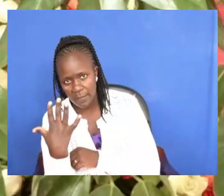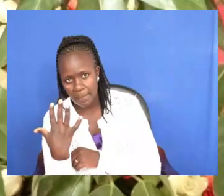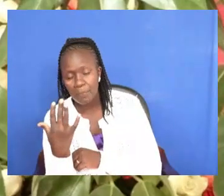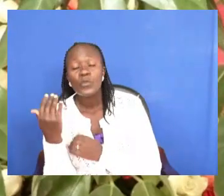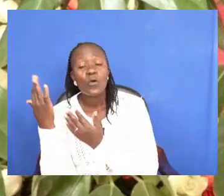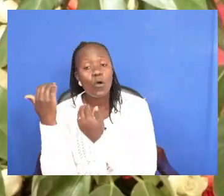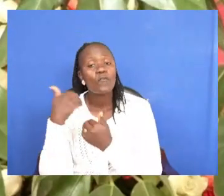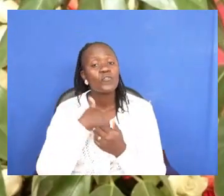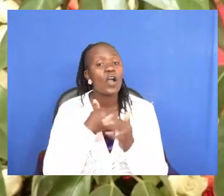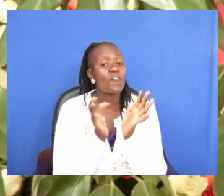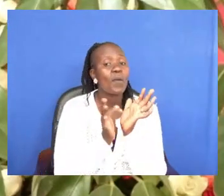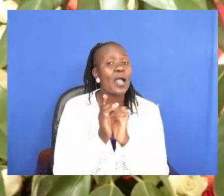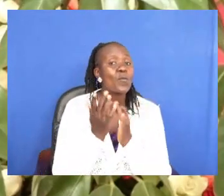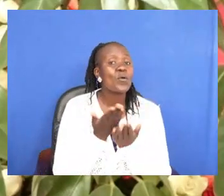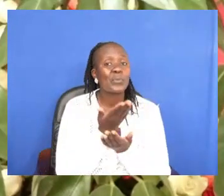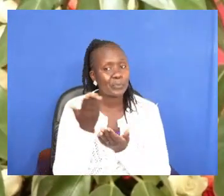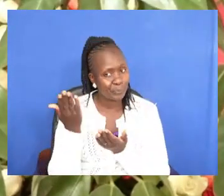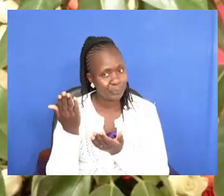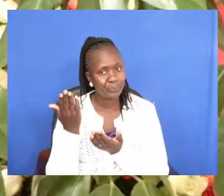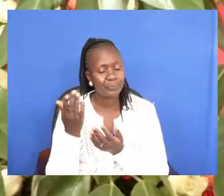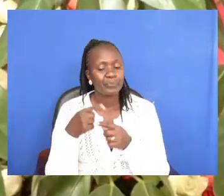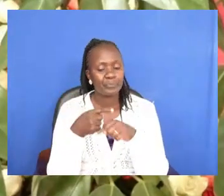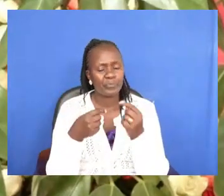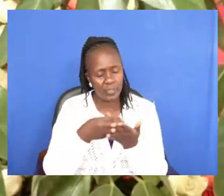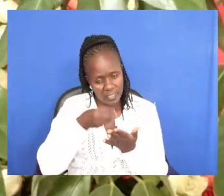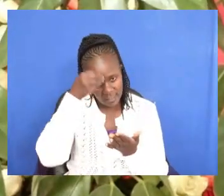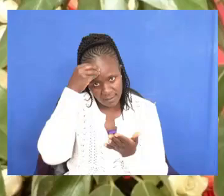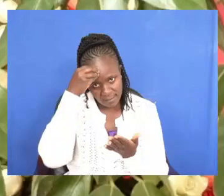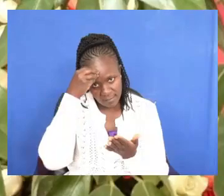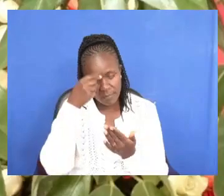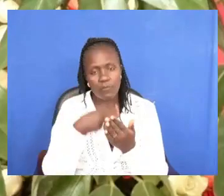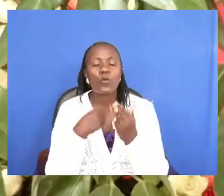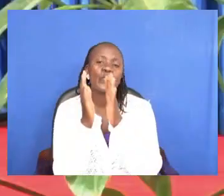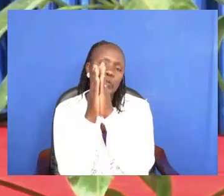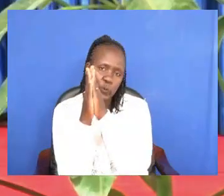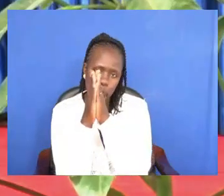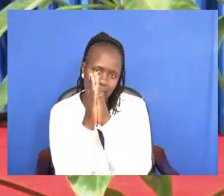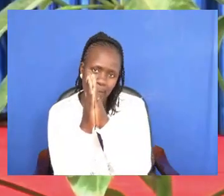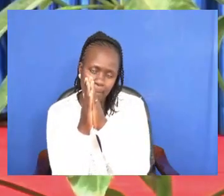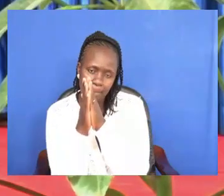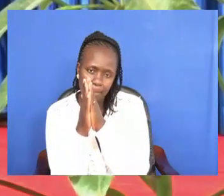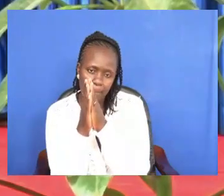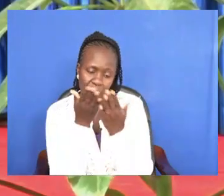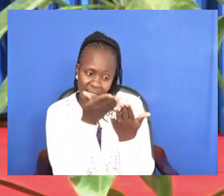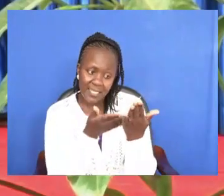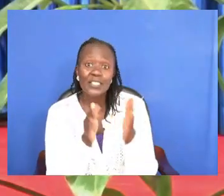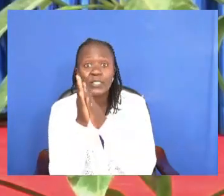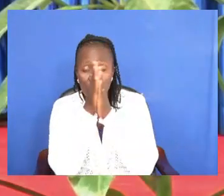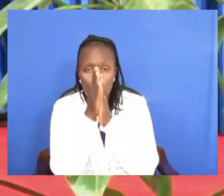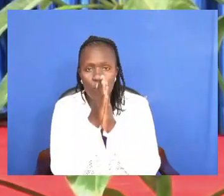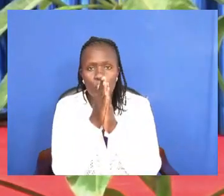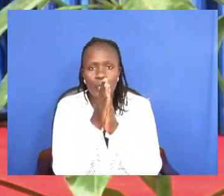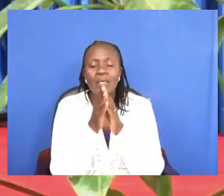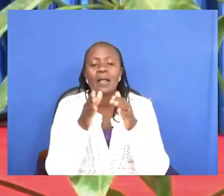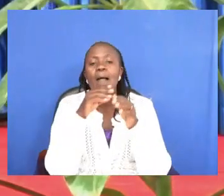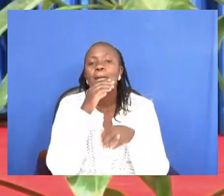35. I hope you have your Bibles, and you are going to learn from that story. In this story, there